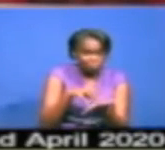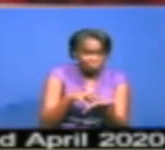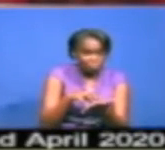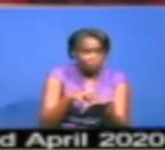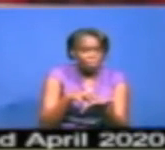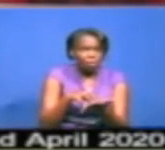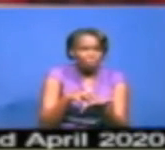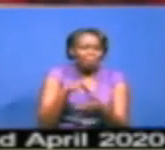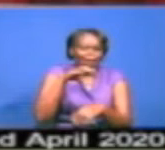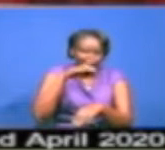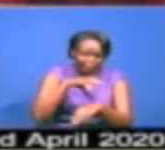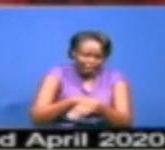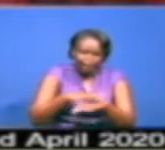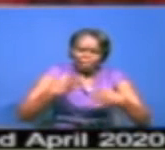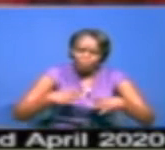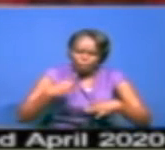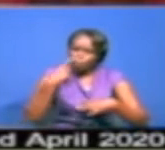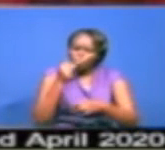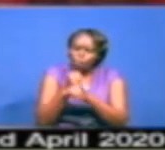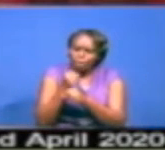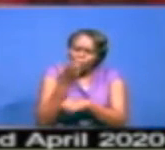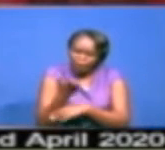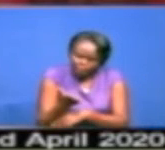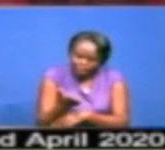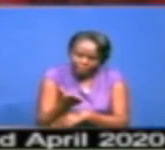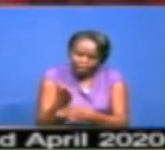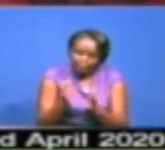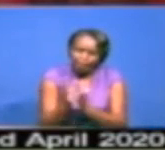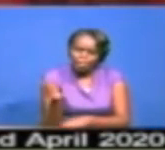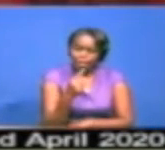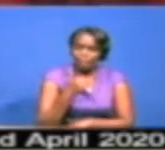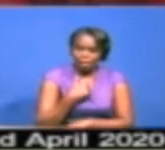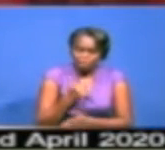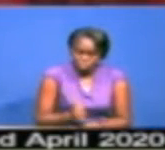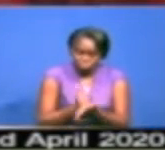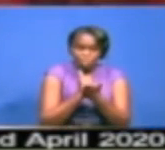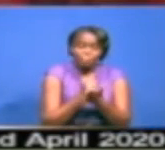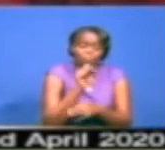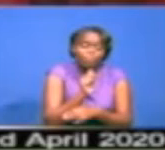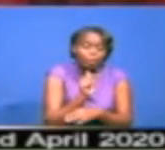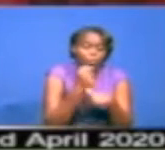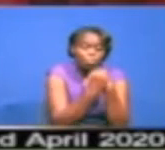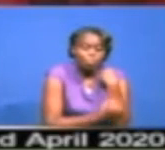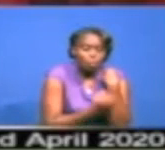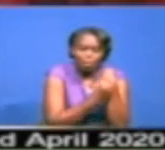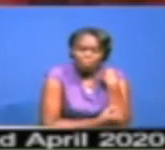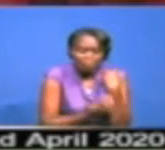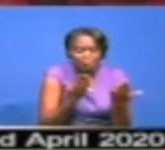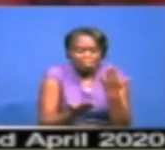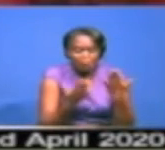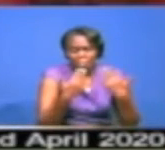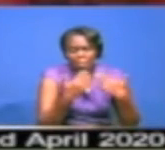whatever we can get from people who are in employment and earning to help those who are either out